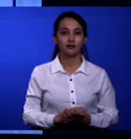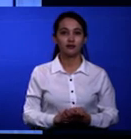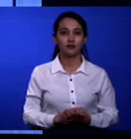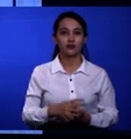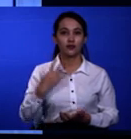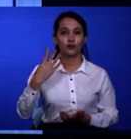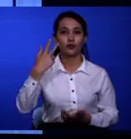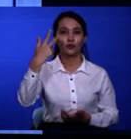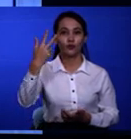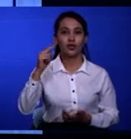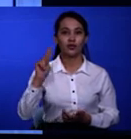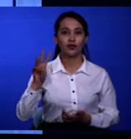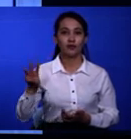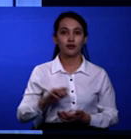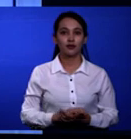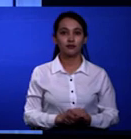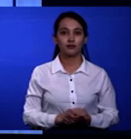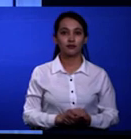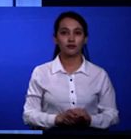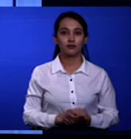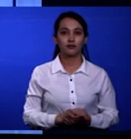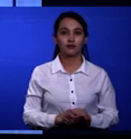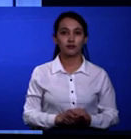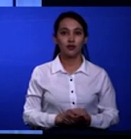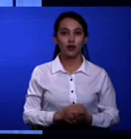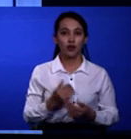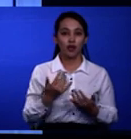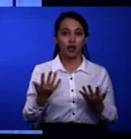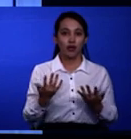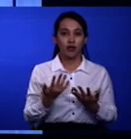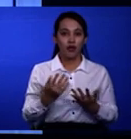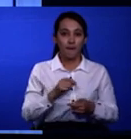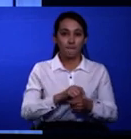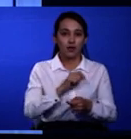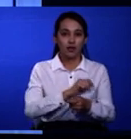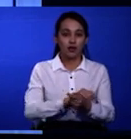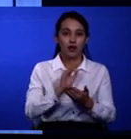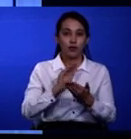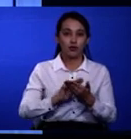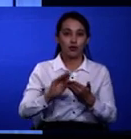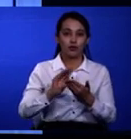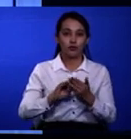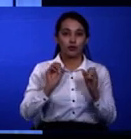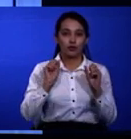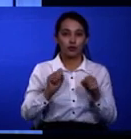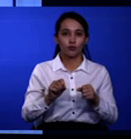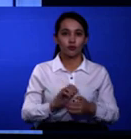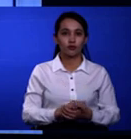4 dan 3 kilometr. Biz buni qanday qilib metrlarda ifodalaymiz?